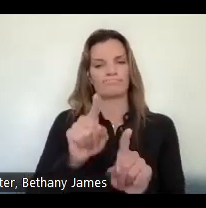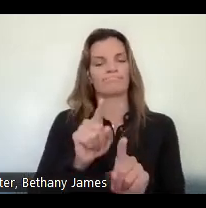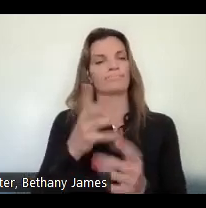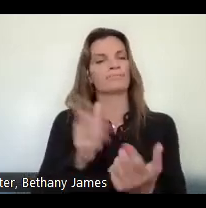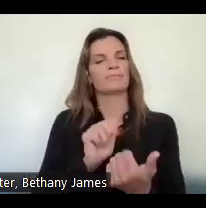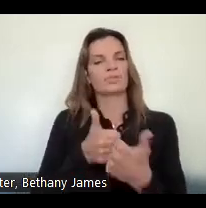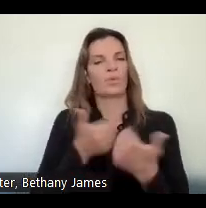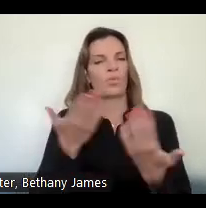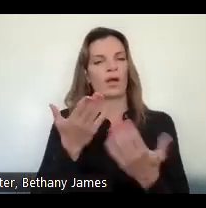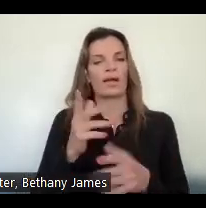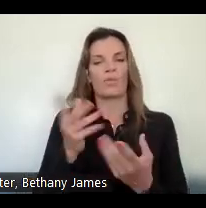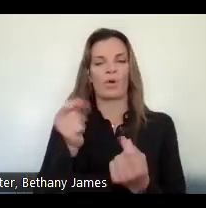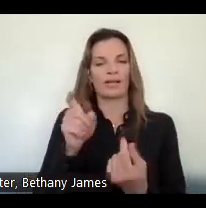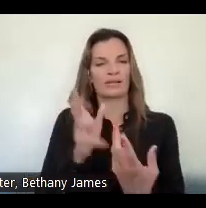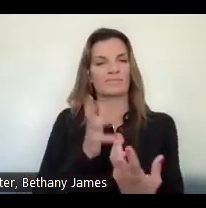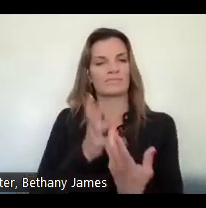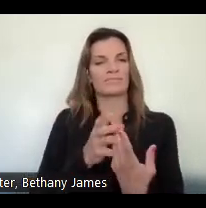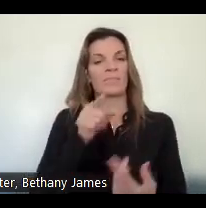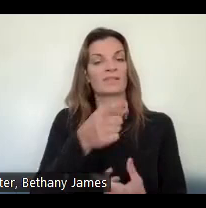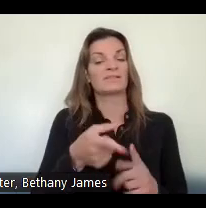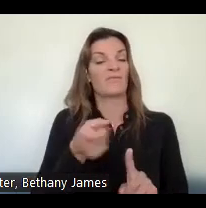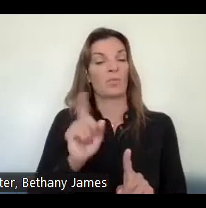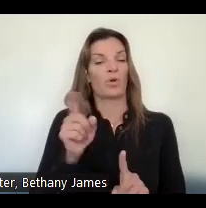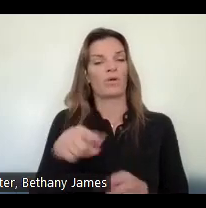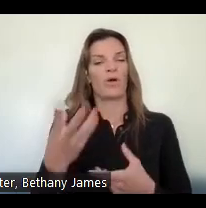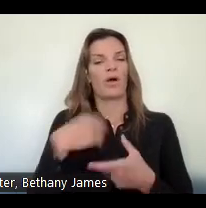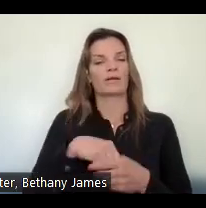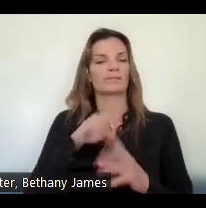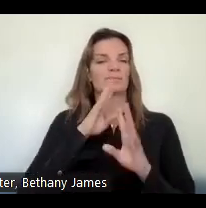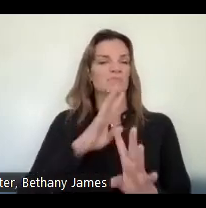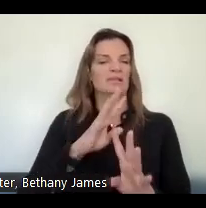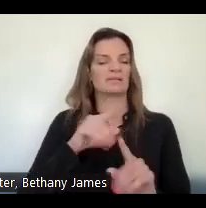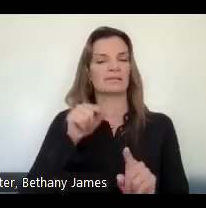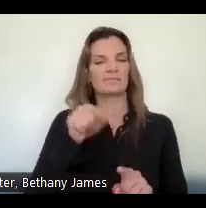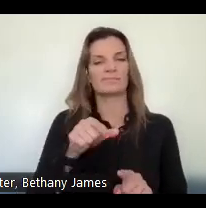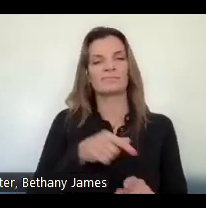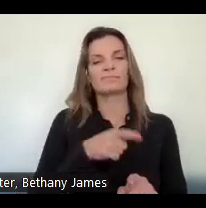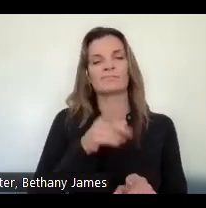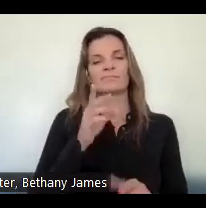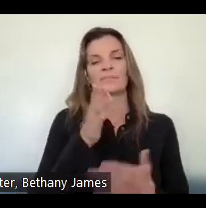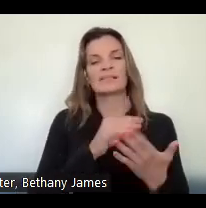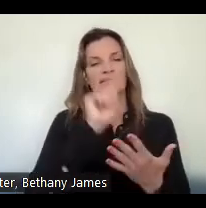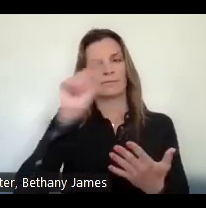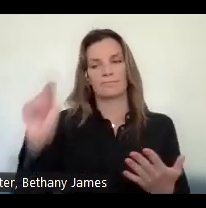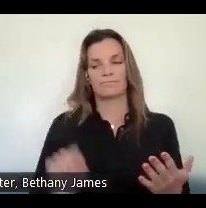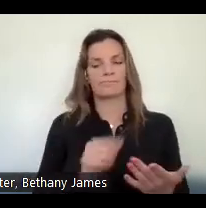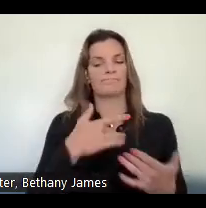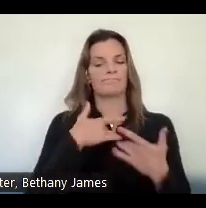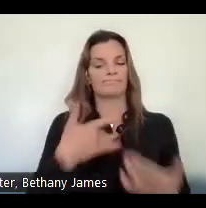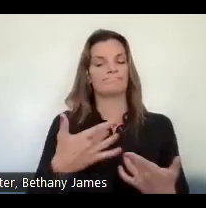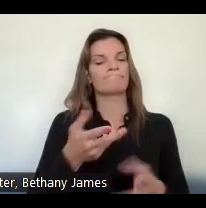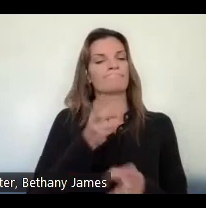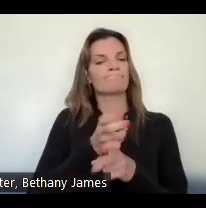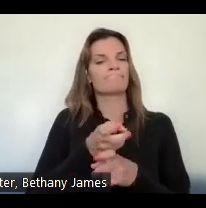this image here from Autism Speaks, I just like it as it kind of encompasses some of the common workplace challenges for neurodiverse